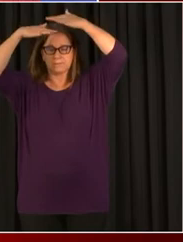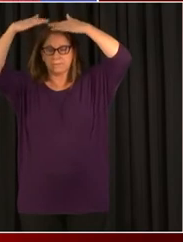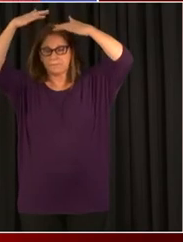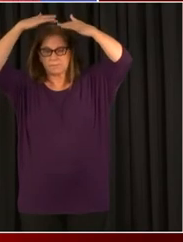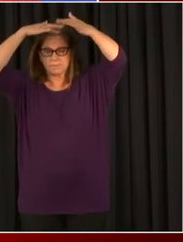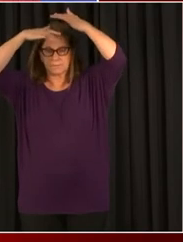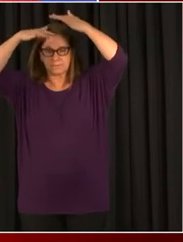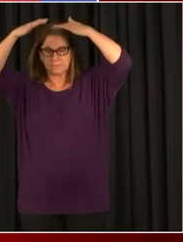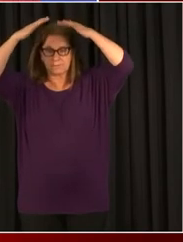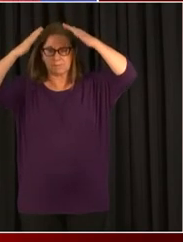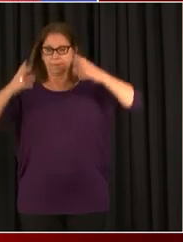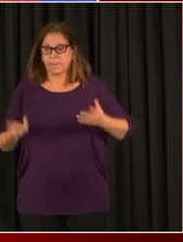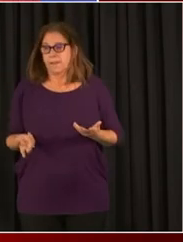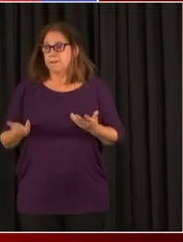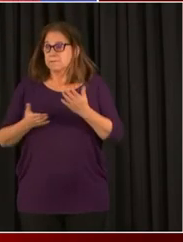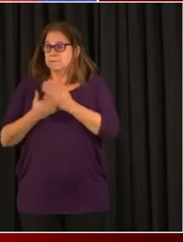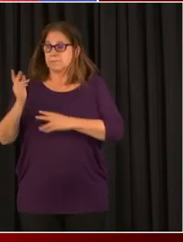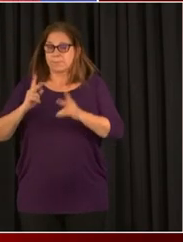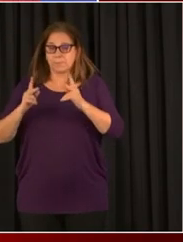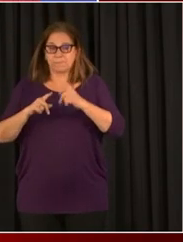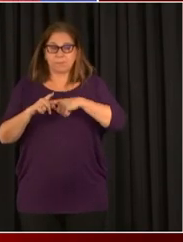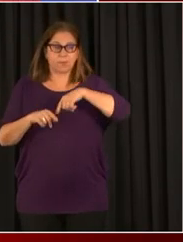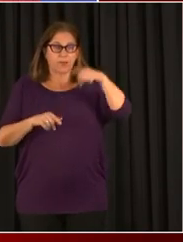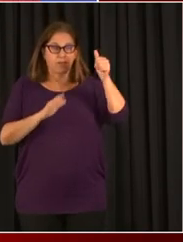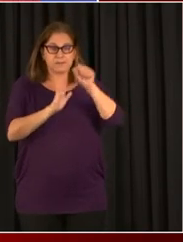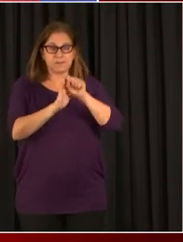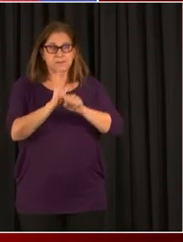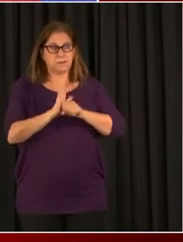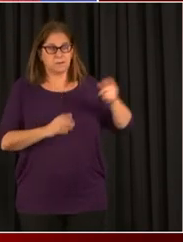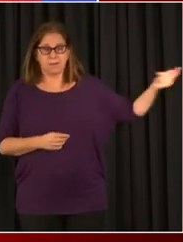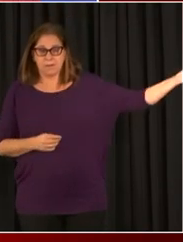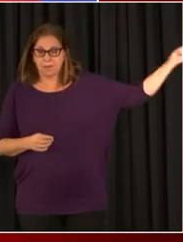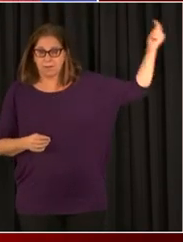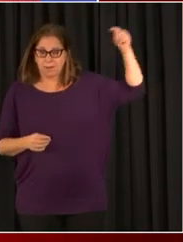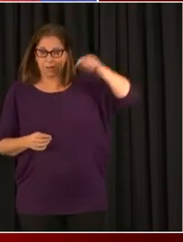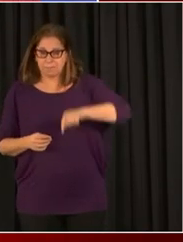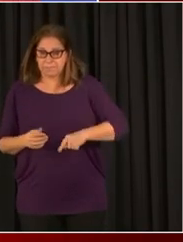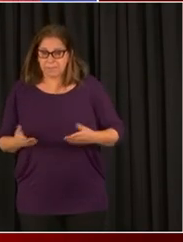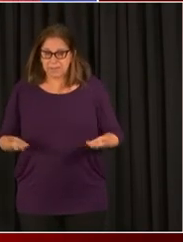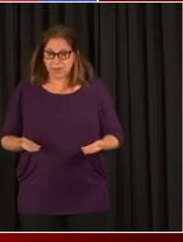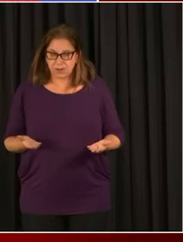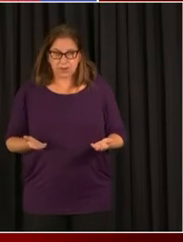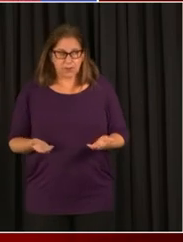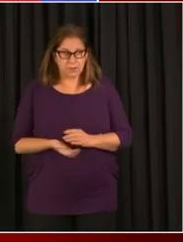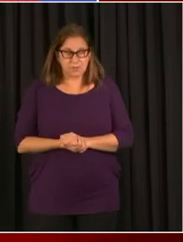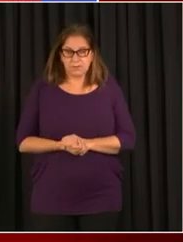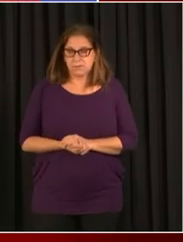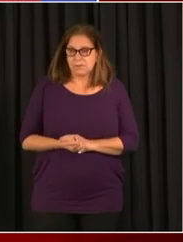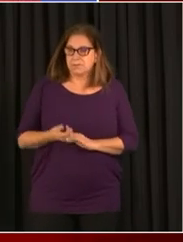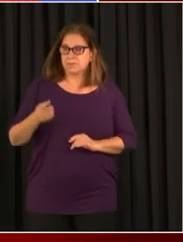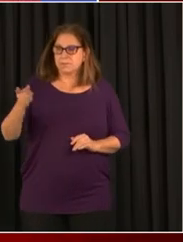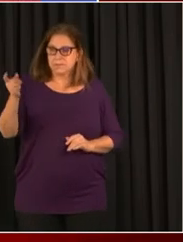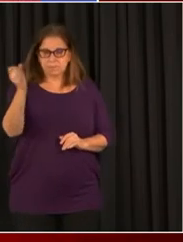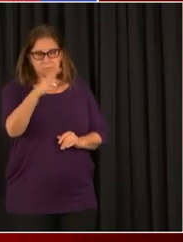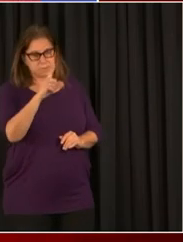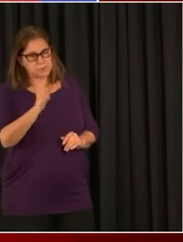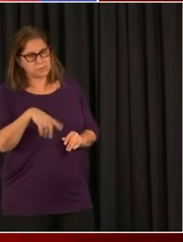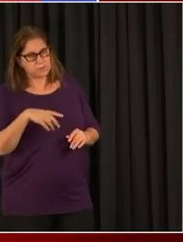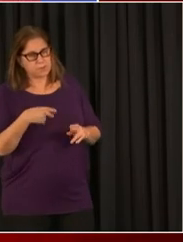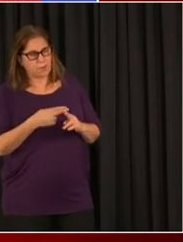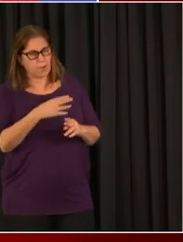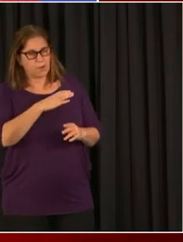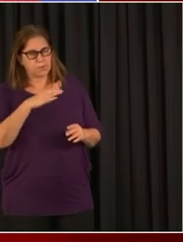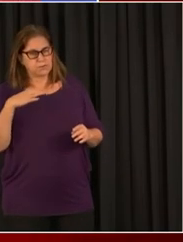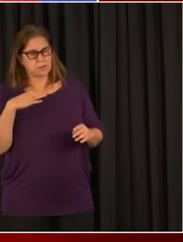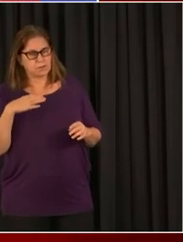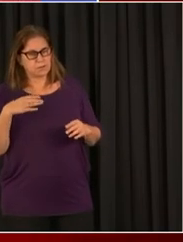All right. Yes, sir. Mayor, kind of a controversial thing in the council, I'm just curious about your view of 11-year-olds and older being able